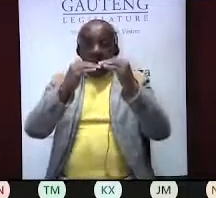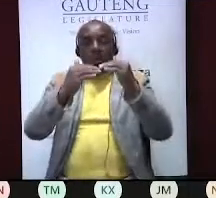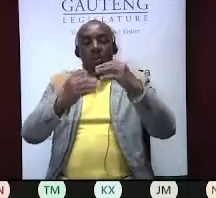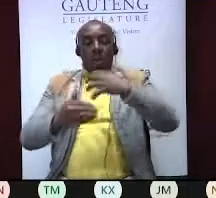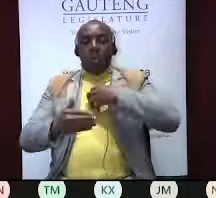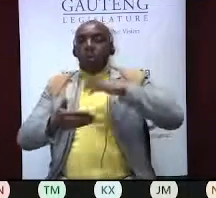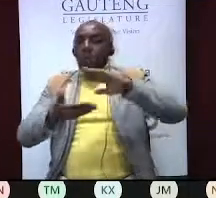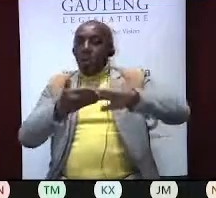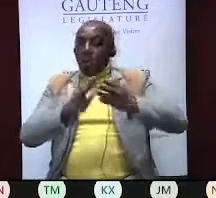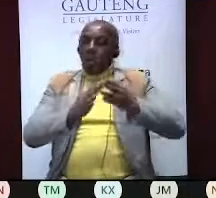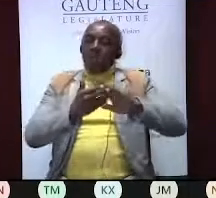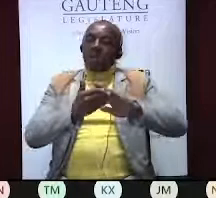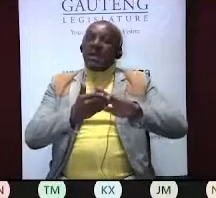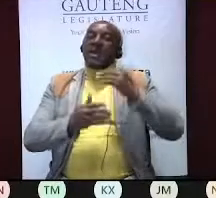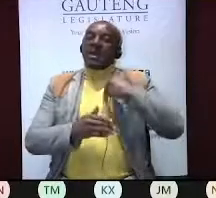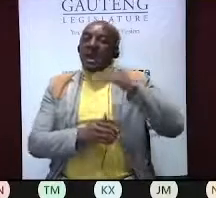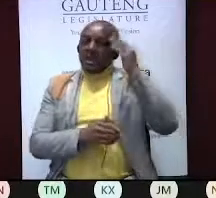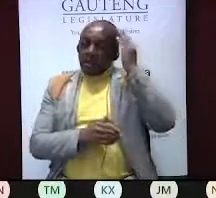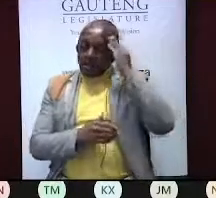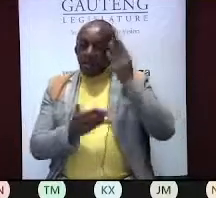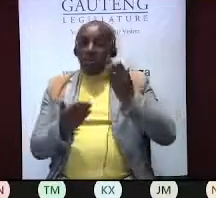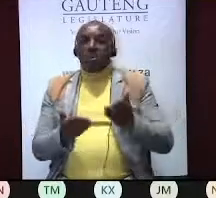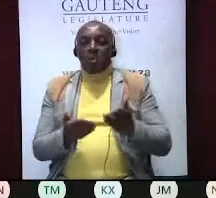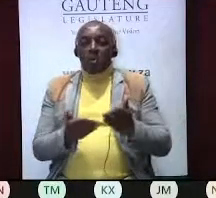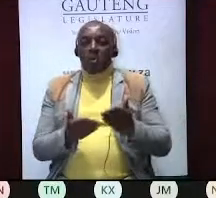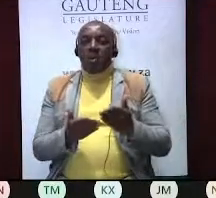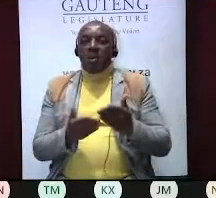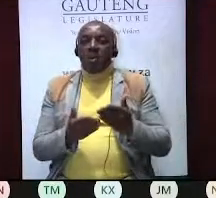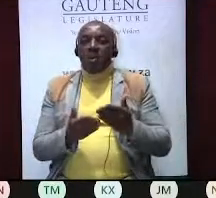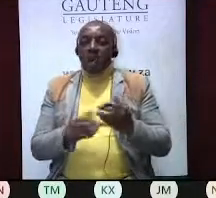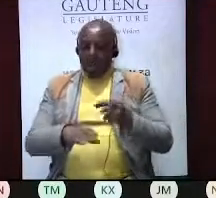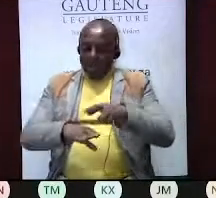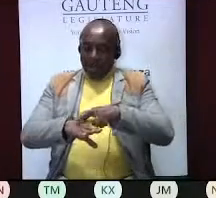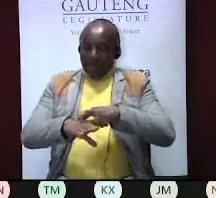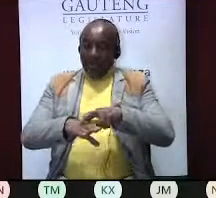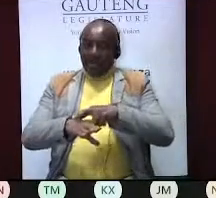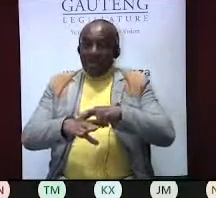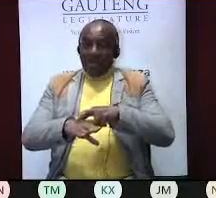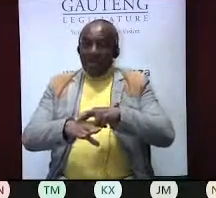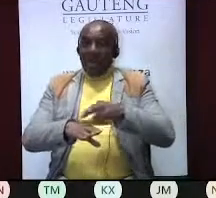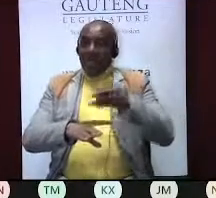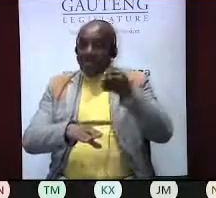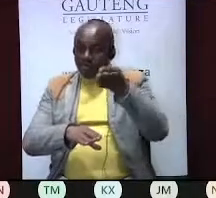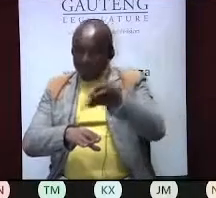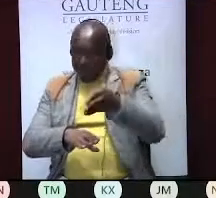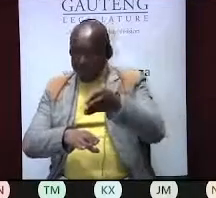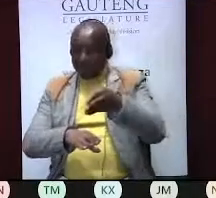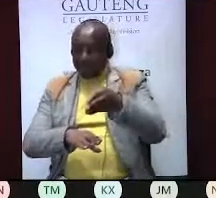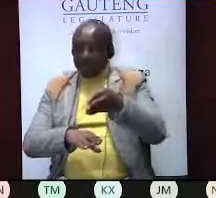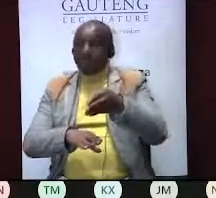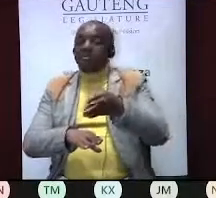We know that the racism still rears its ugly head